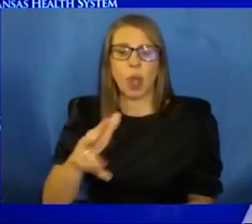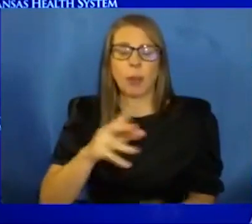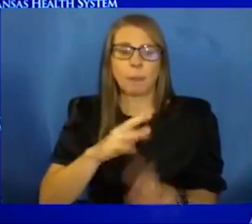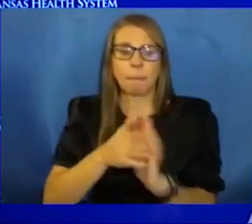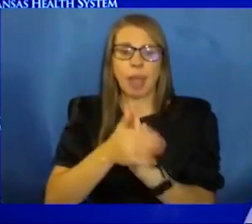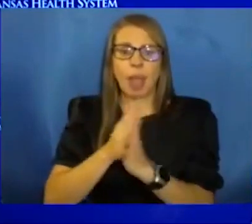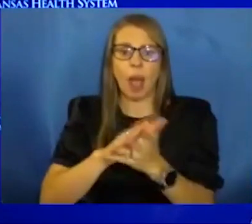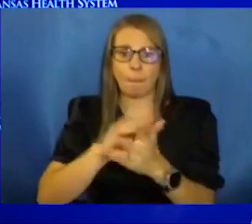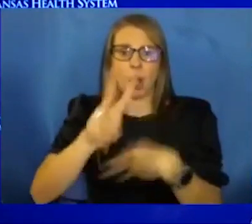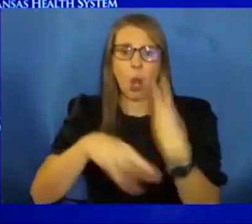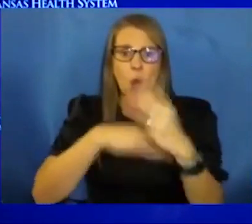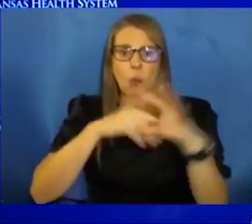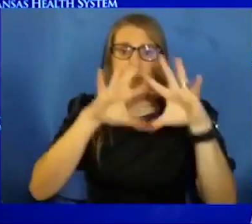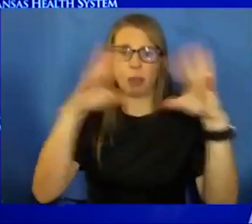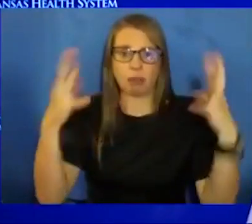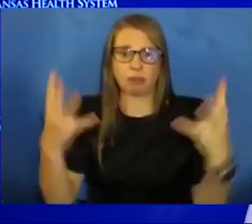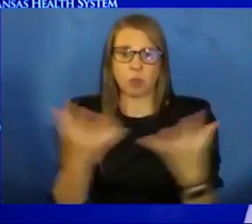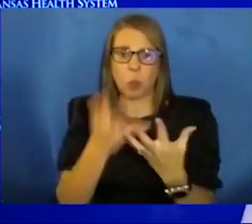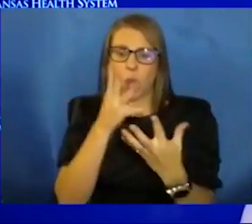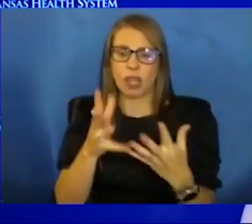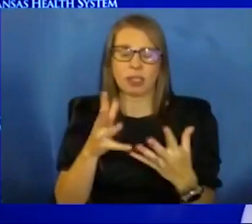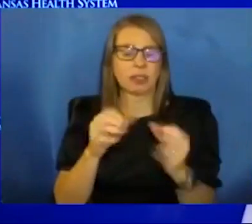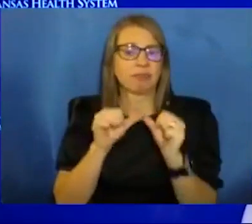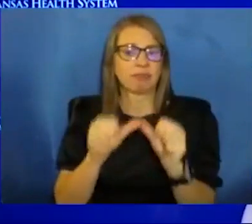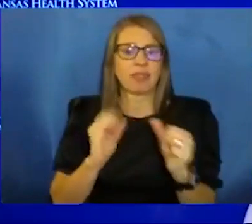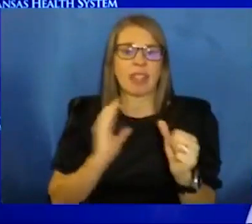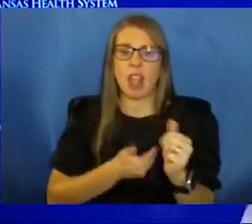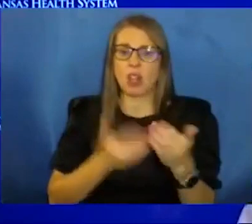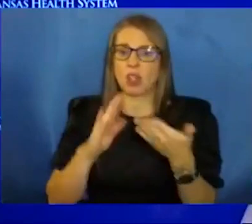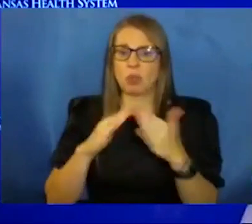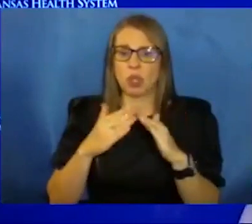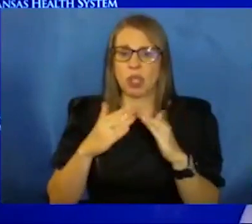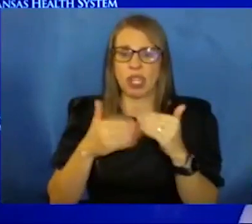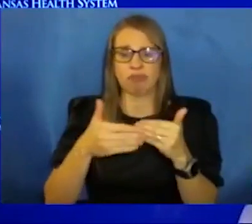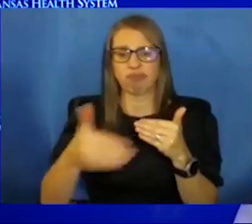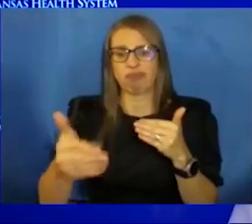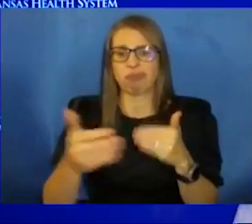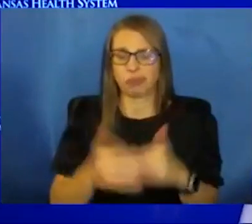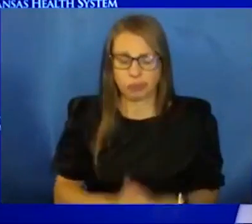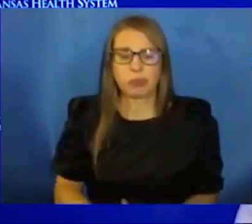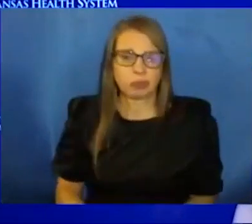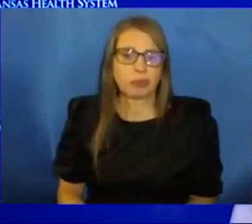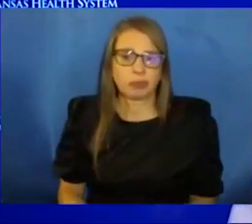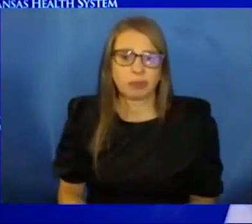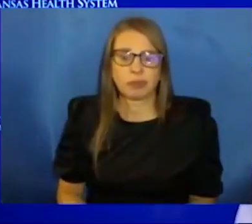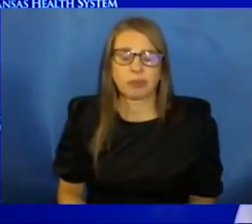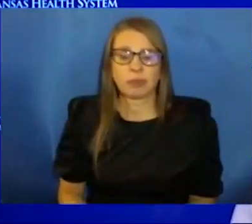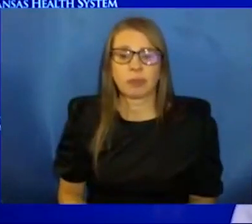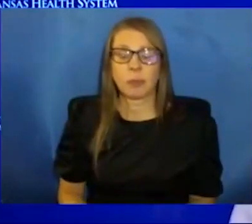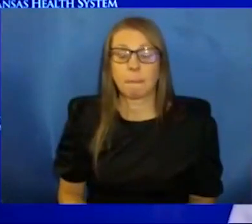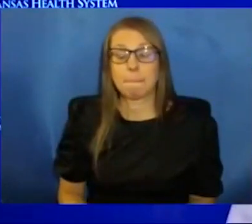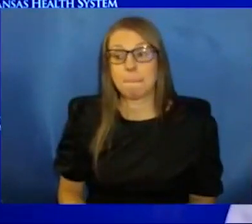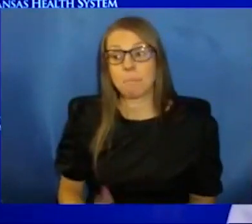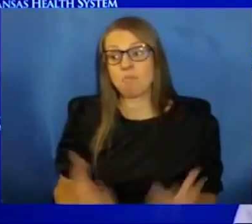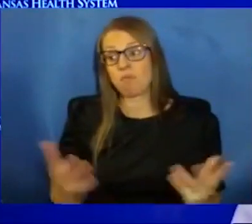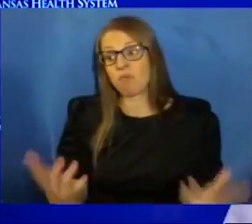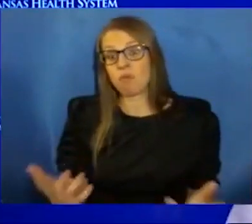understanding how coronavirus spreads, how easily it spreads from one person to another. I think that, you